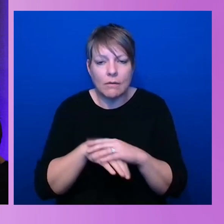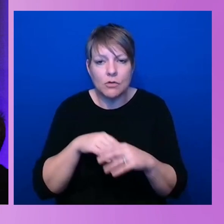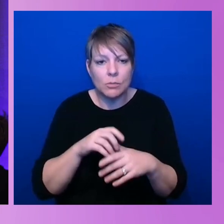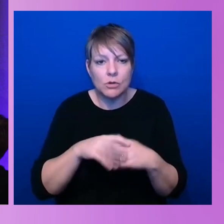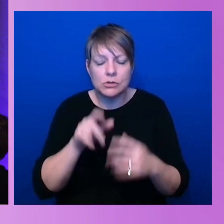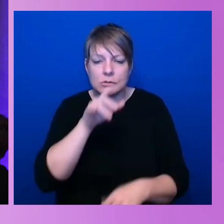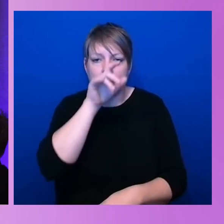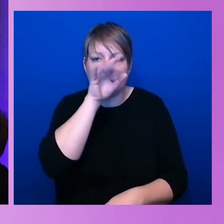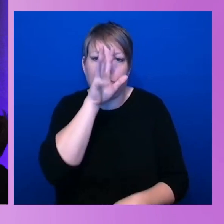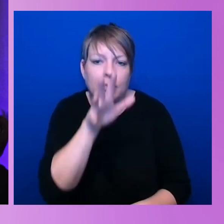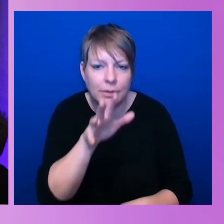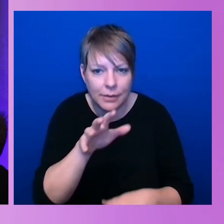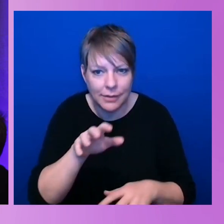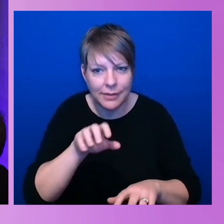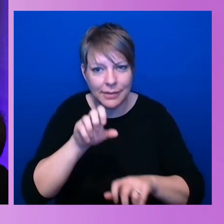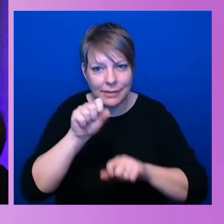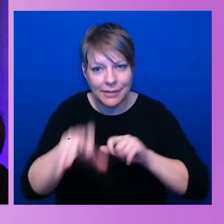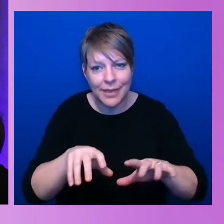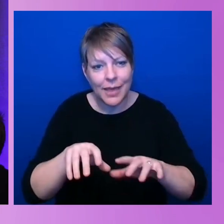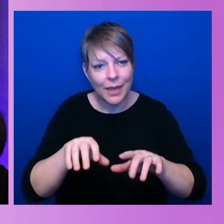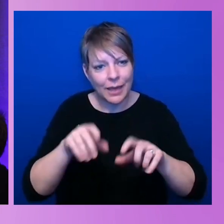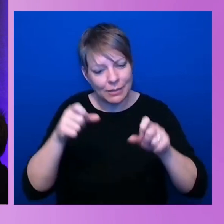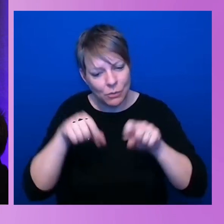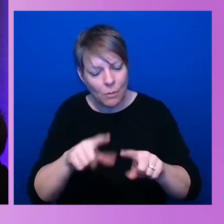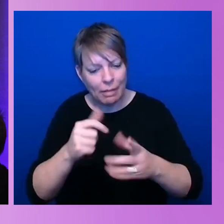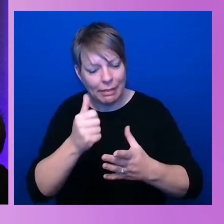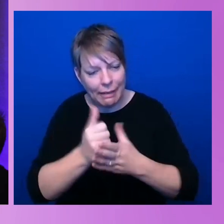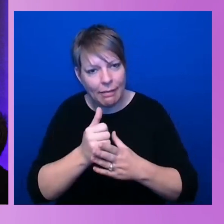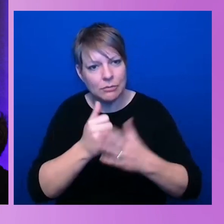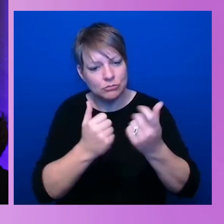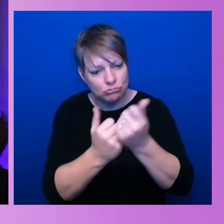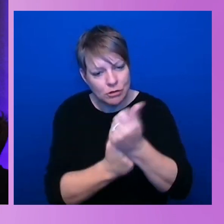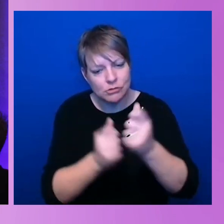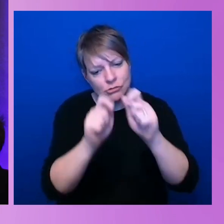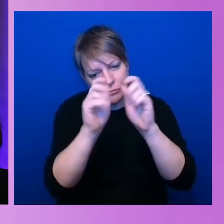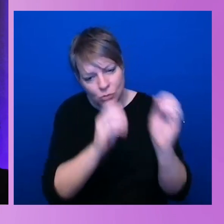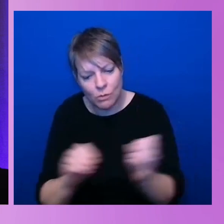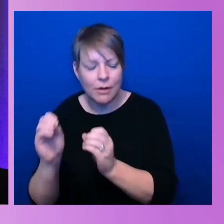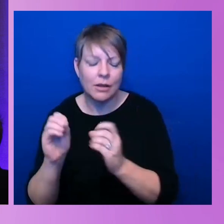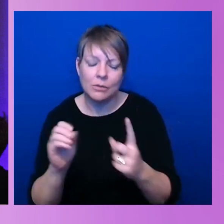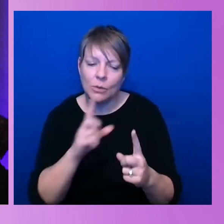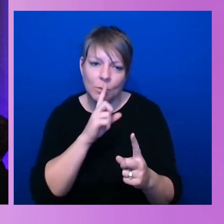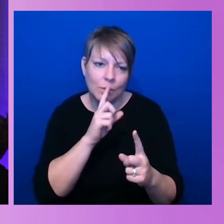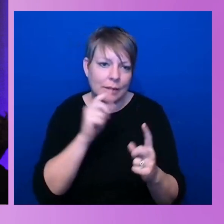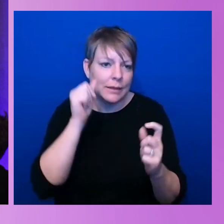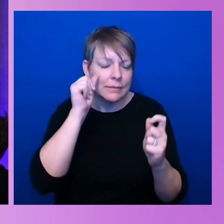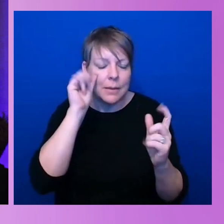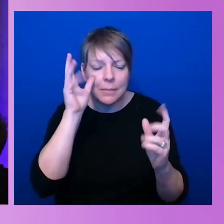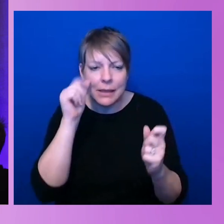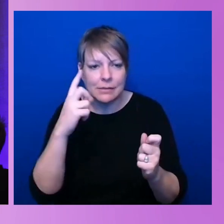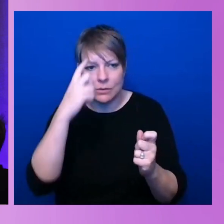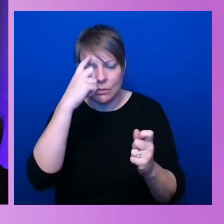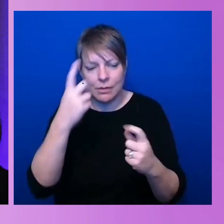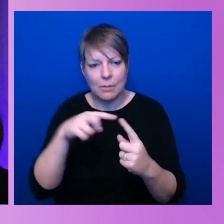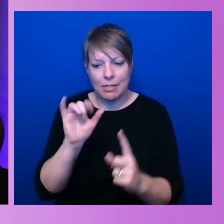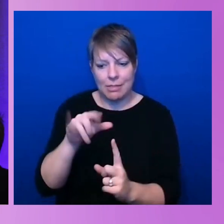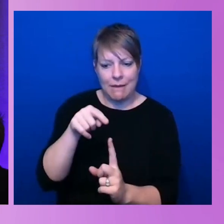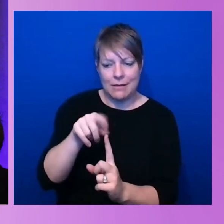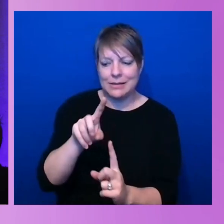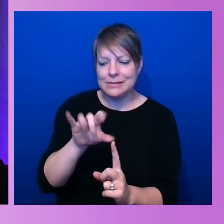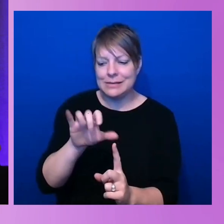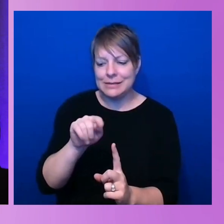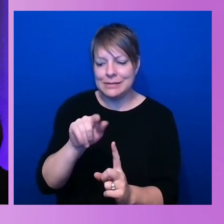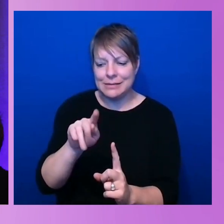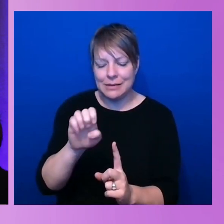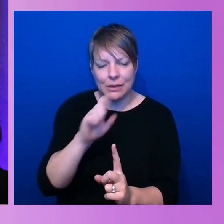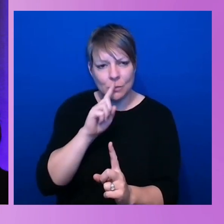having Copilot help then structure that. And so it's just amazing to think about the features like Dictate that have been solved